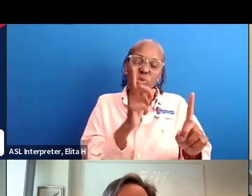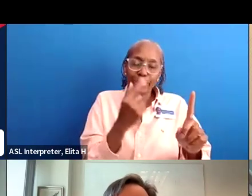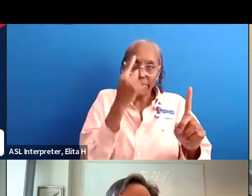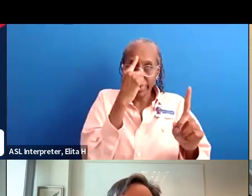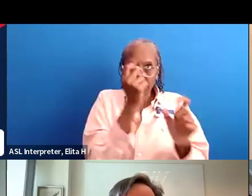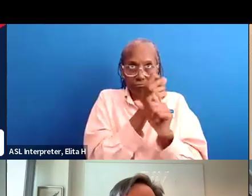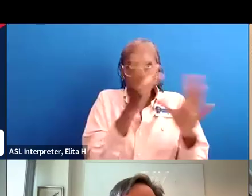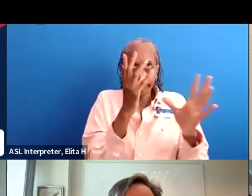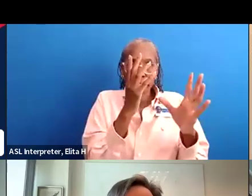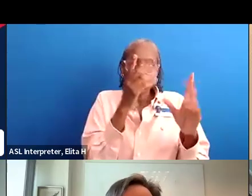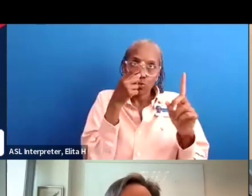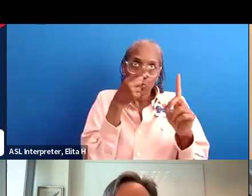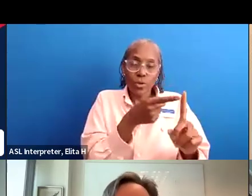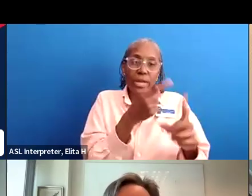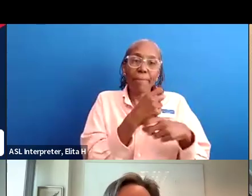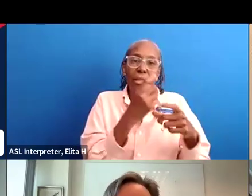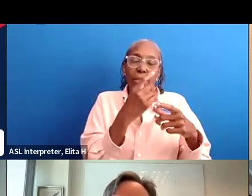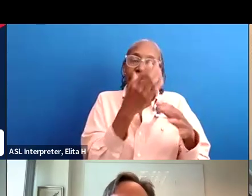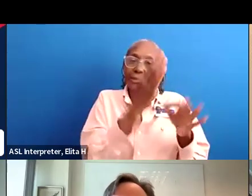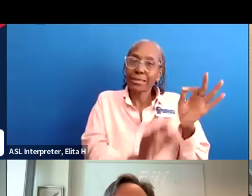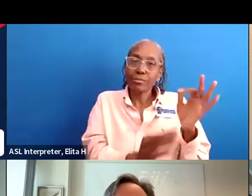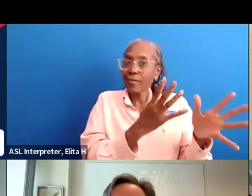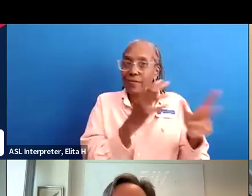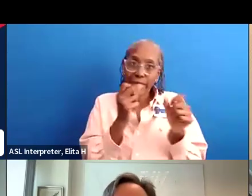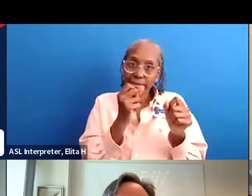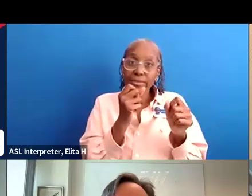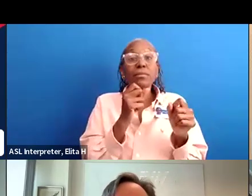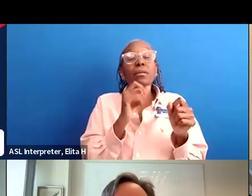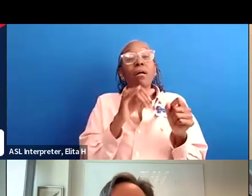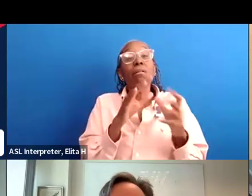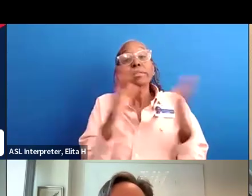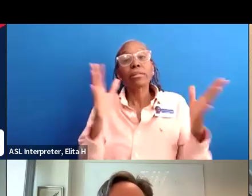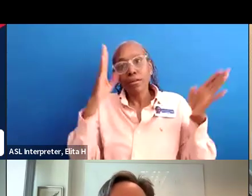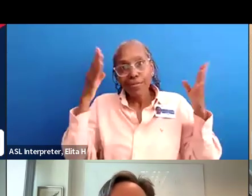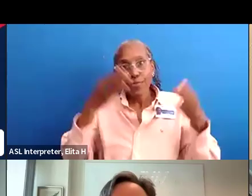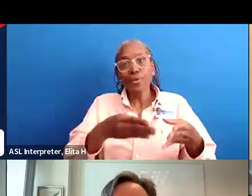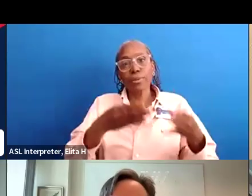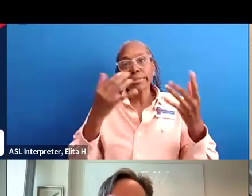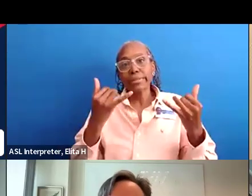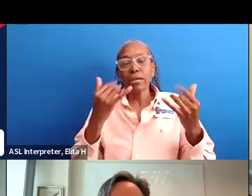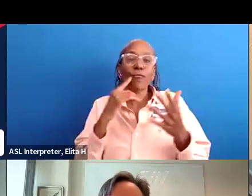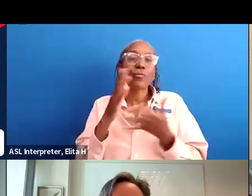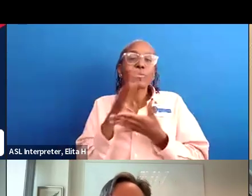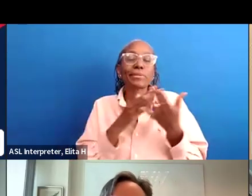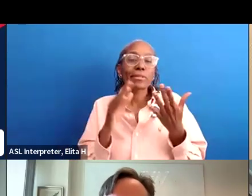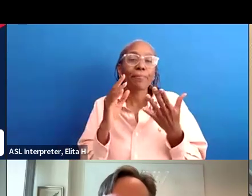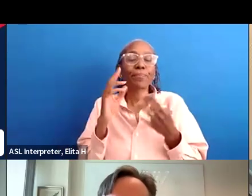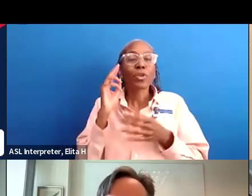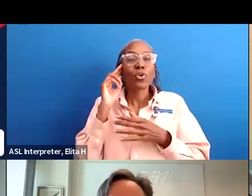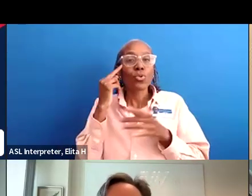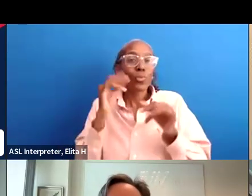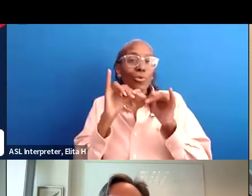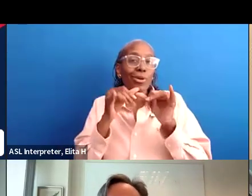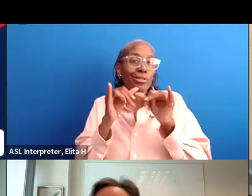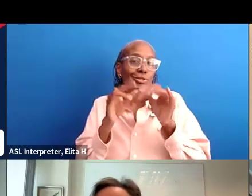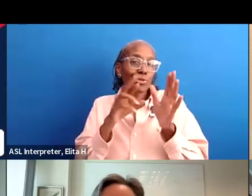about. Making that direct way simpler and faster is certainly a lot of the focus of some of the neuroengineering research that's